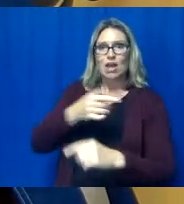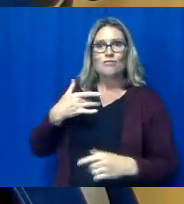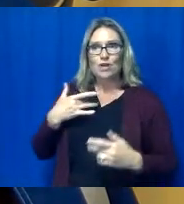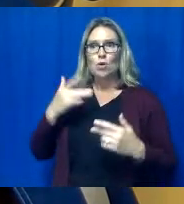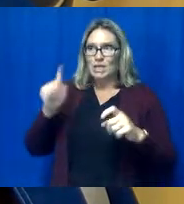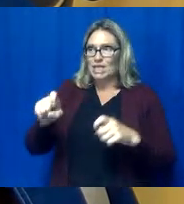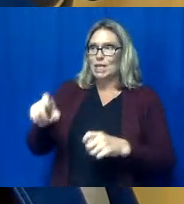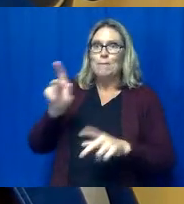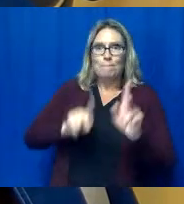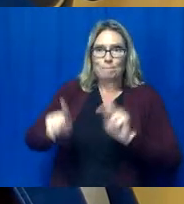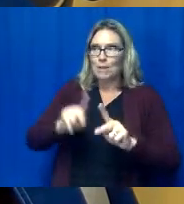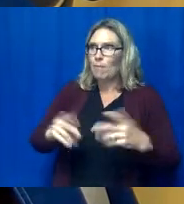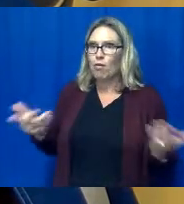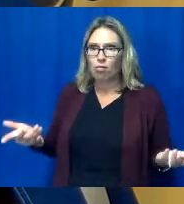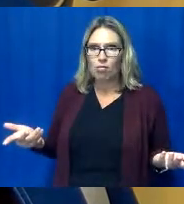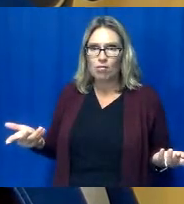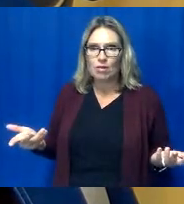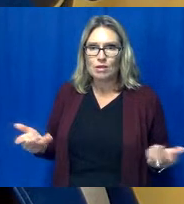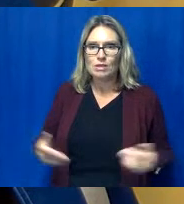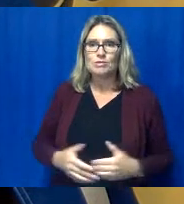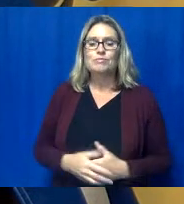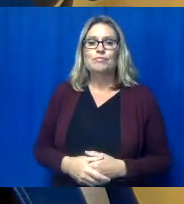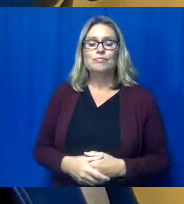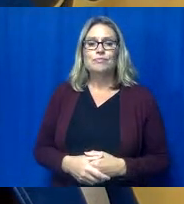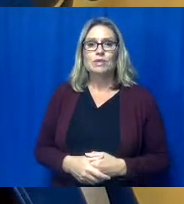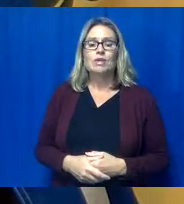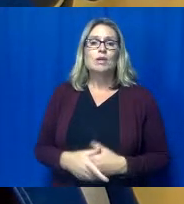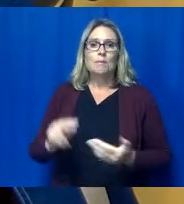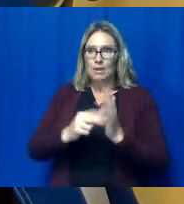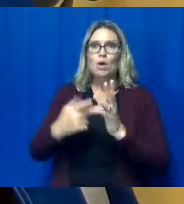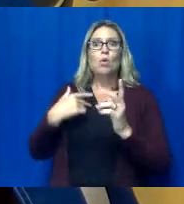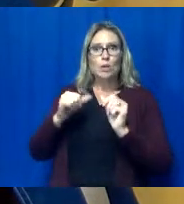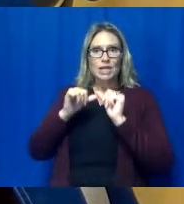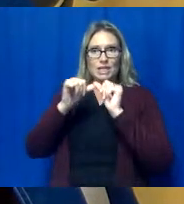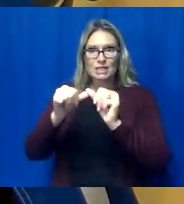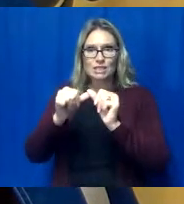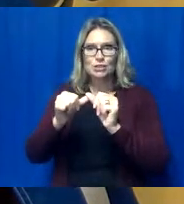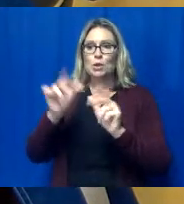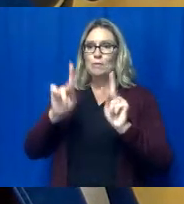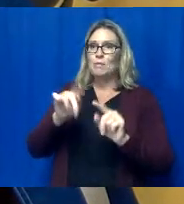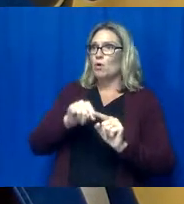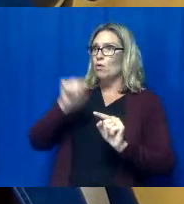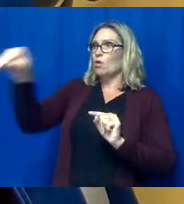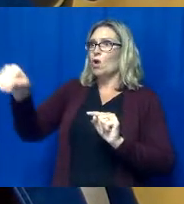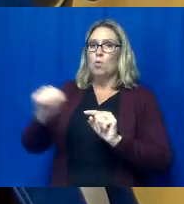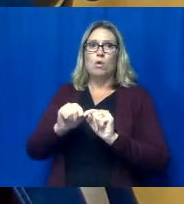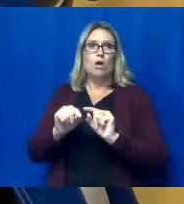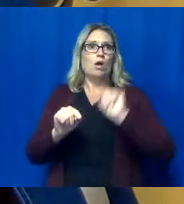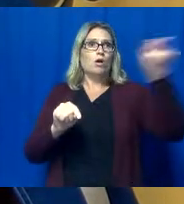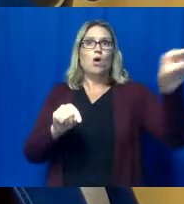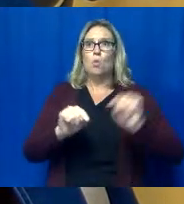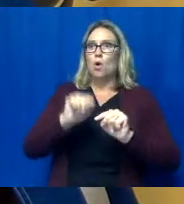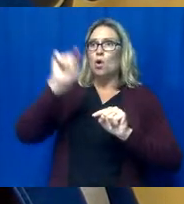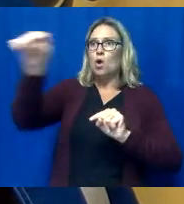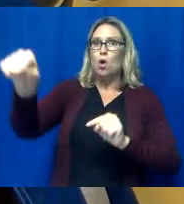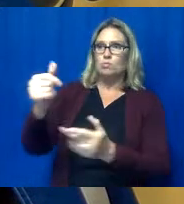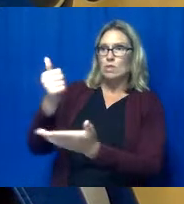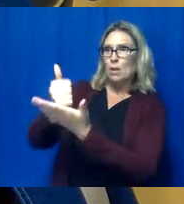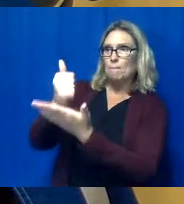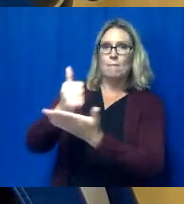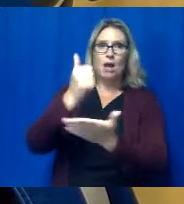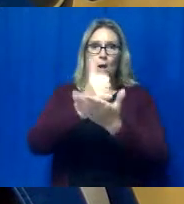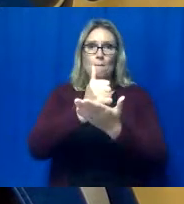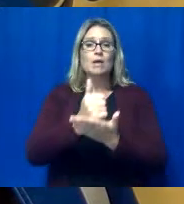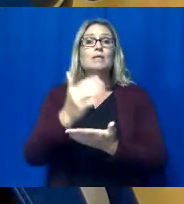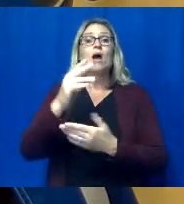So unfortunately, we have to continuously relocate our people. We have closed beds